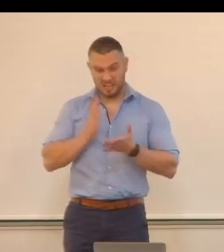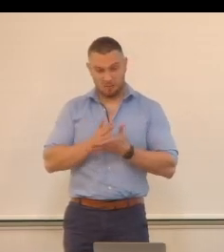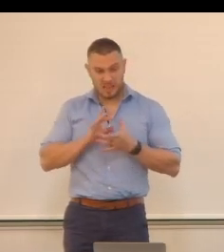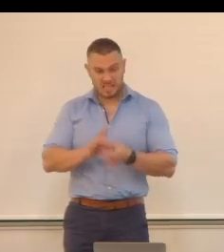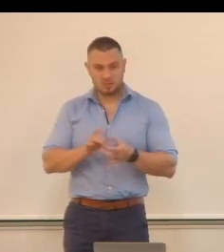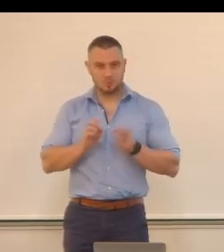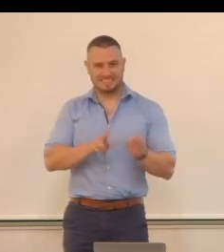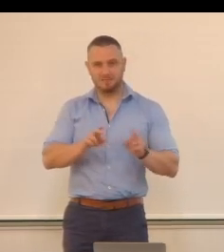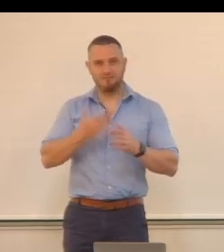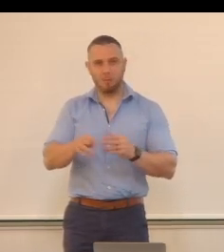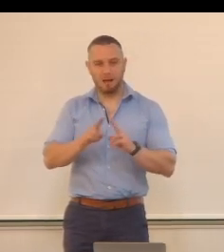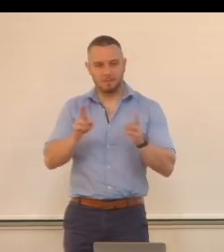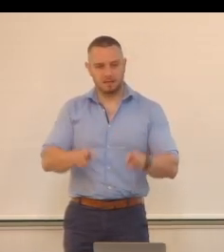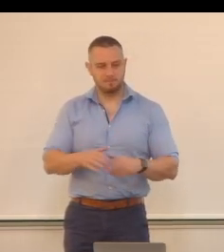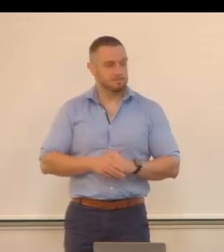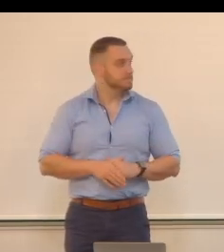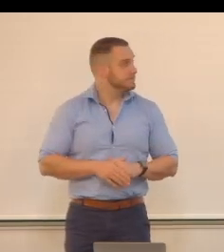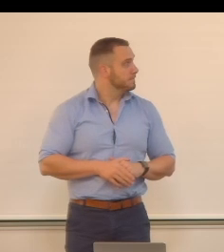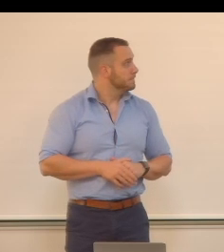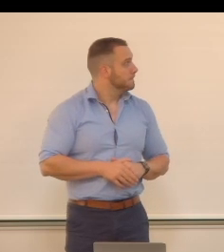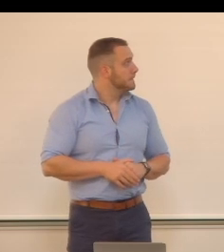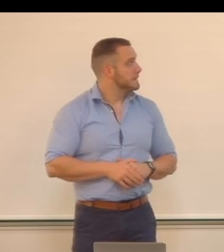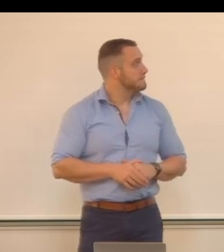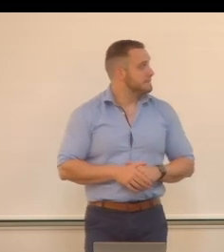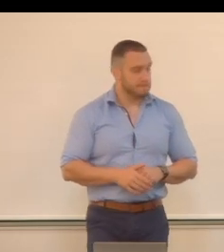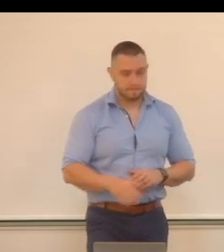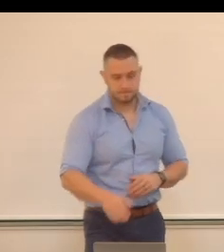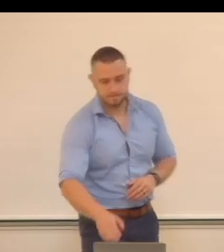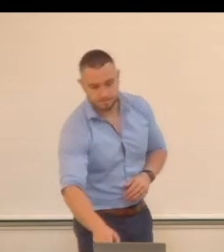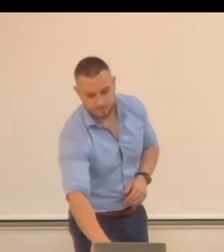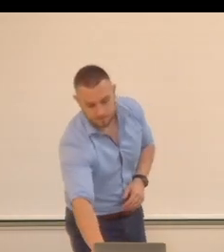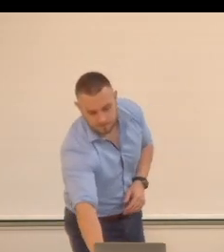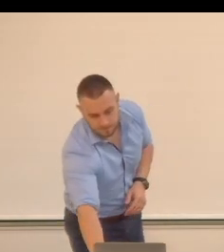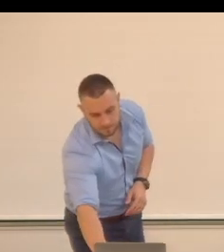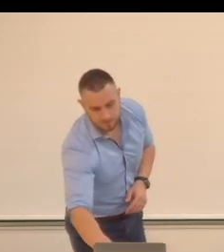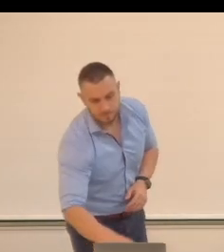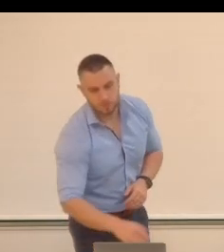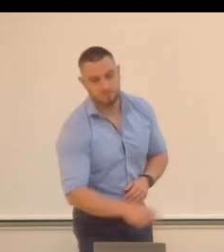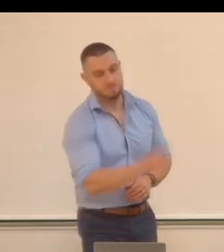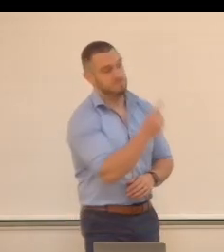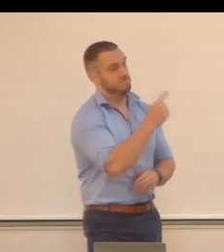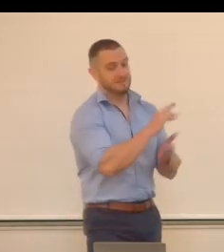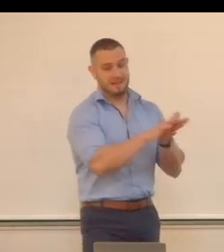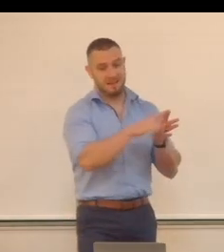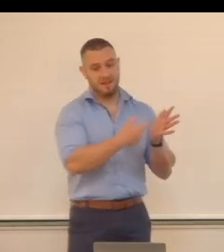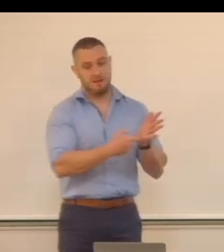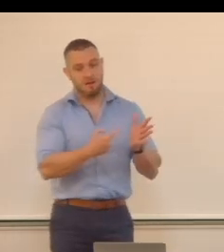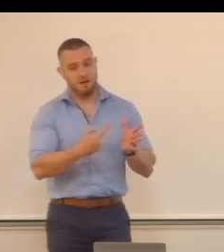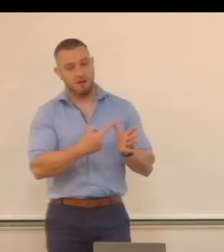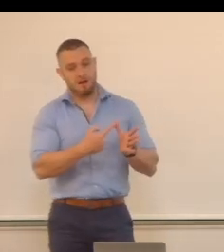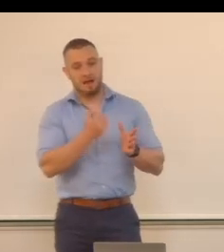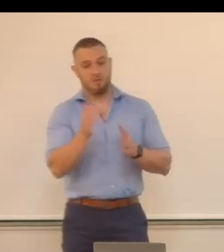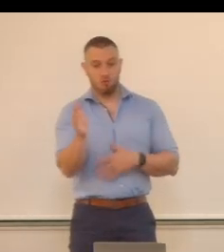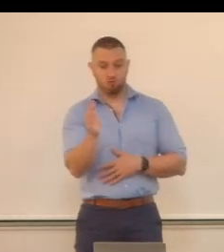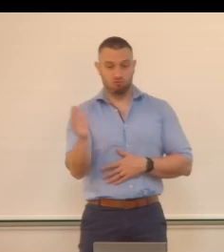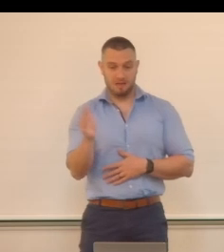habitat. So a little bit of a background on HERA. So this is it. You have on the